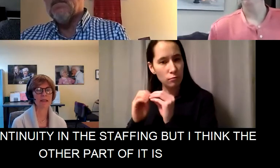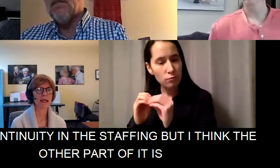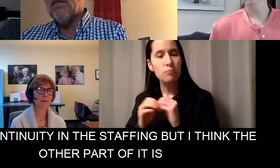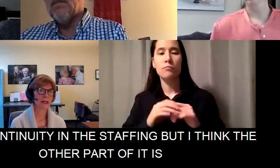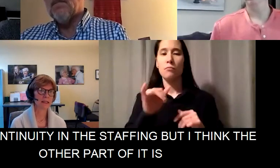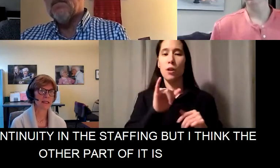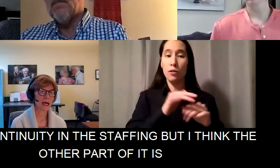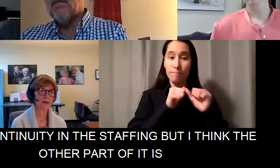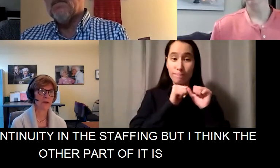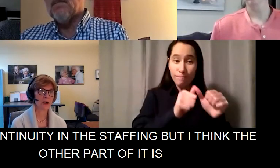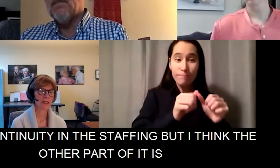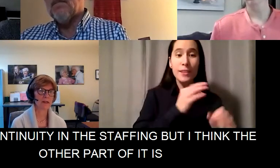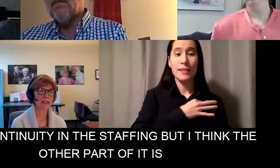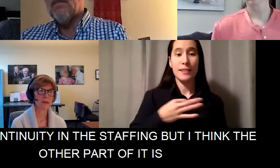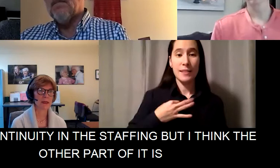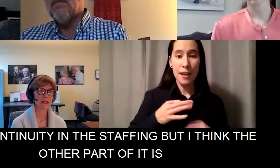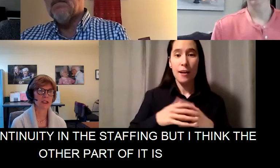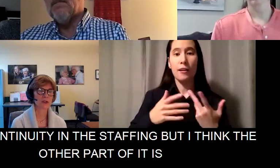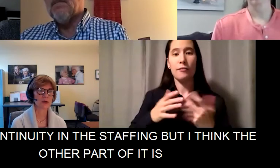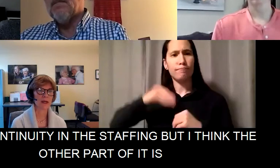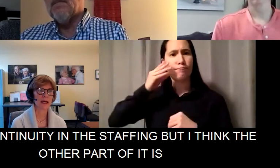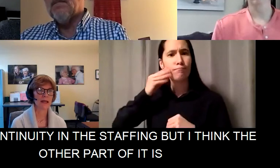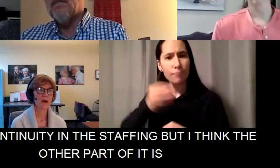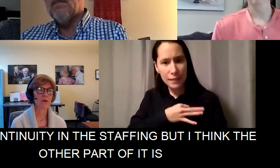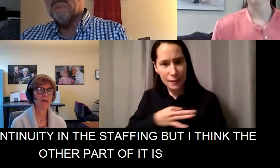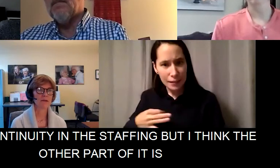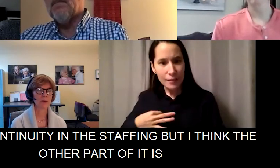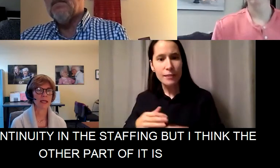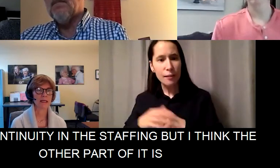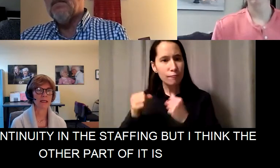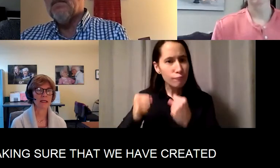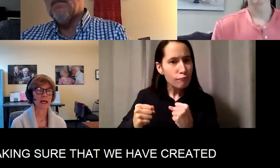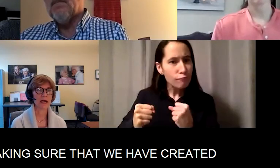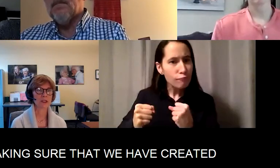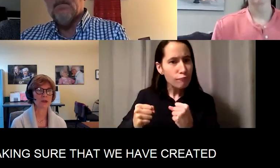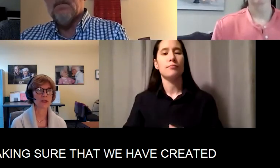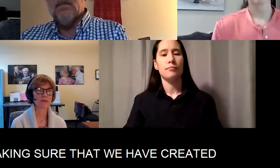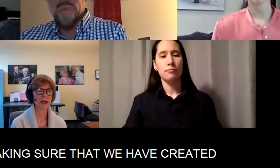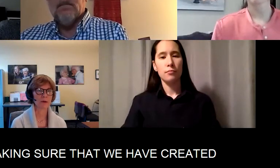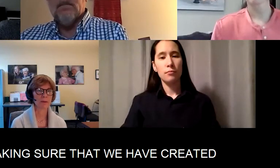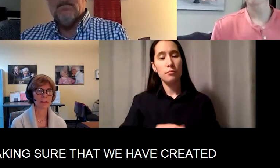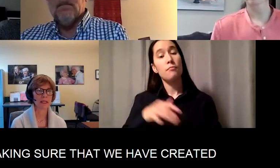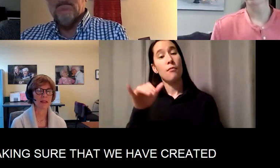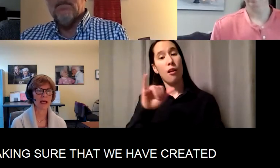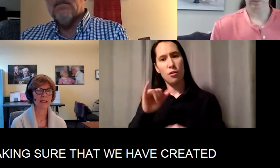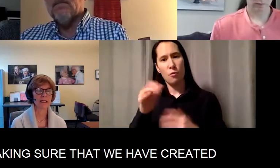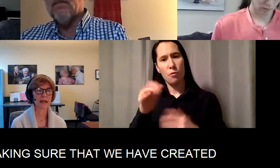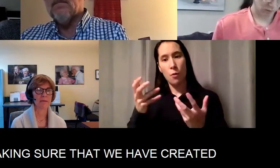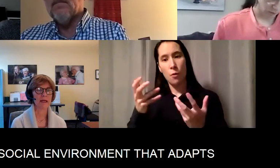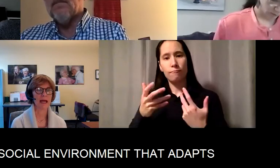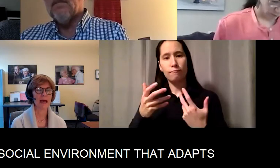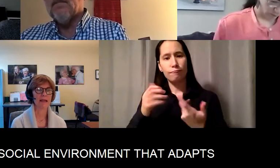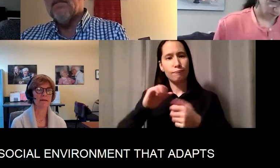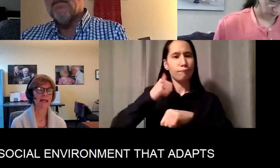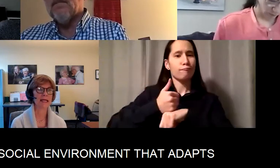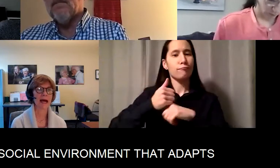continuity in our staffing. But I think the other part of it is making sure that we've created a social environment that